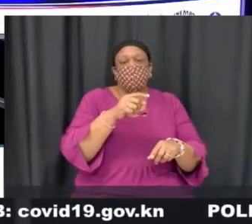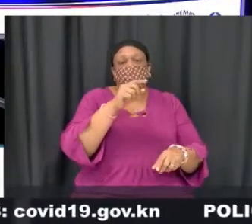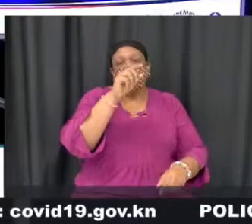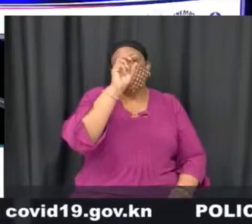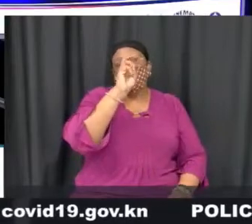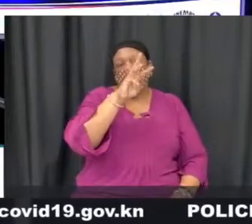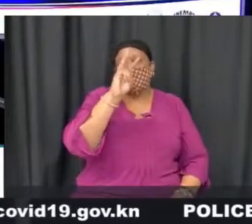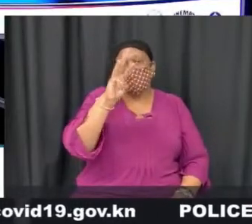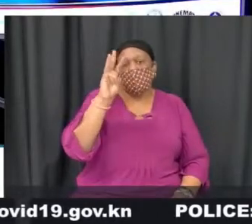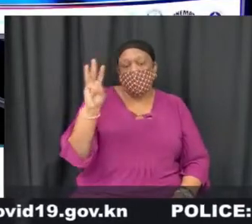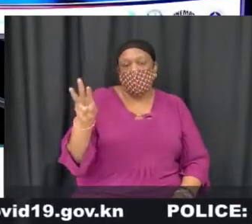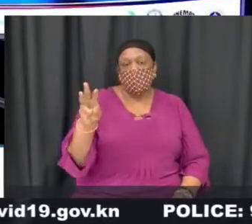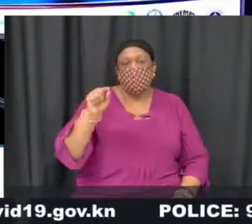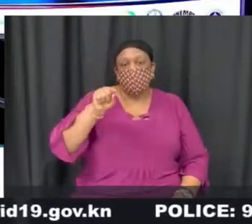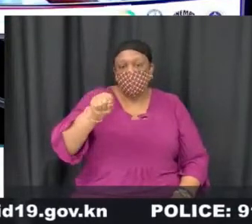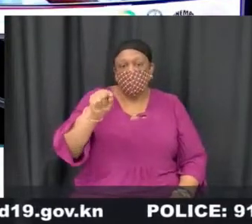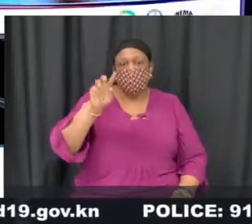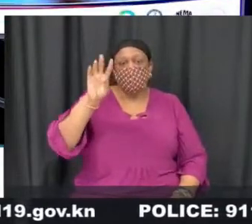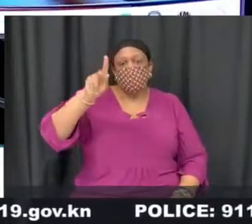www.police.kn.